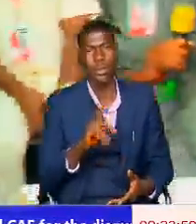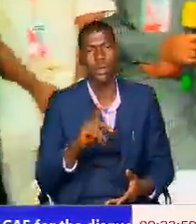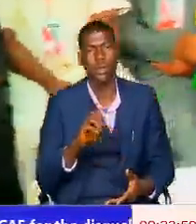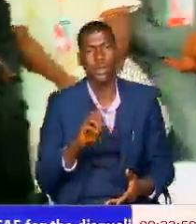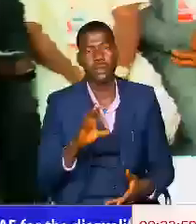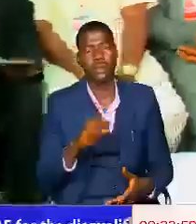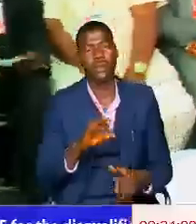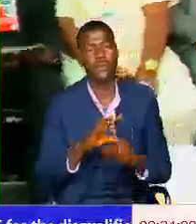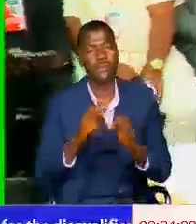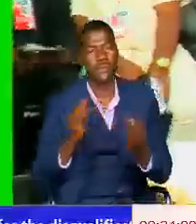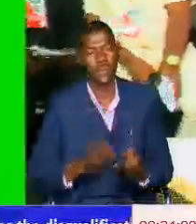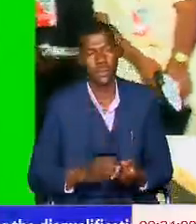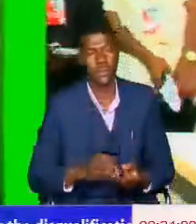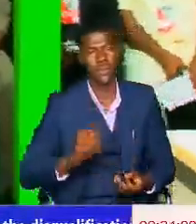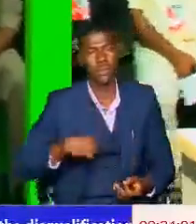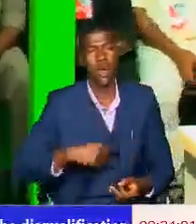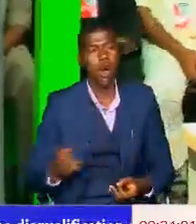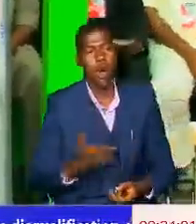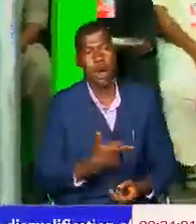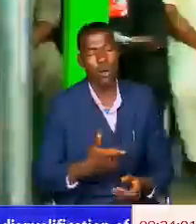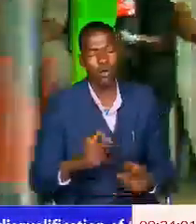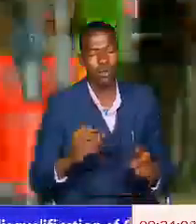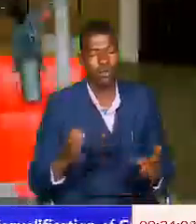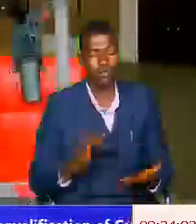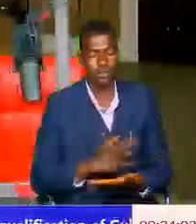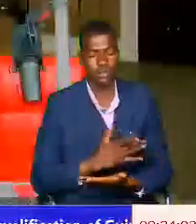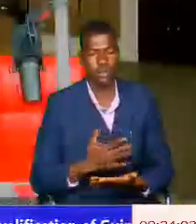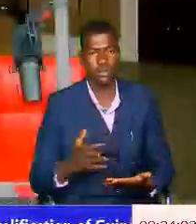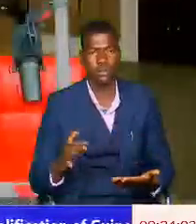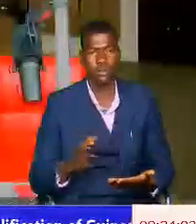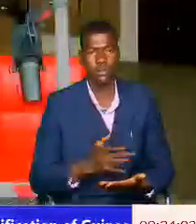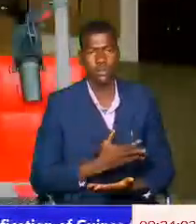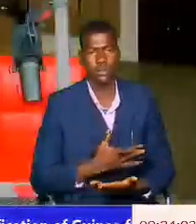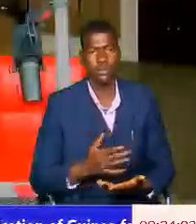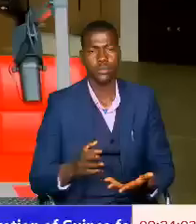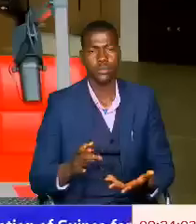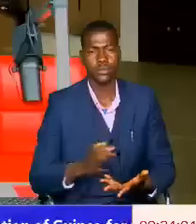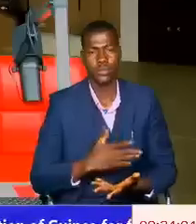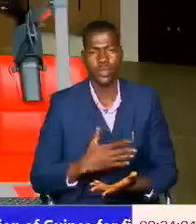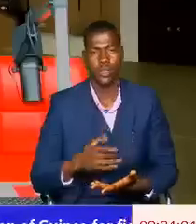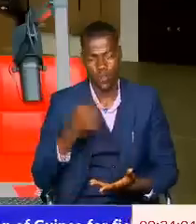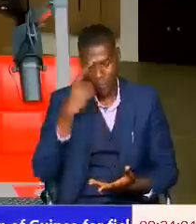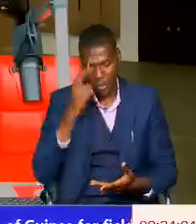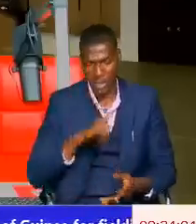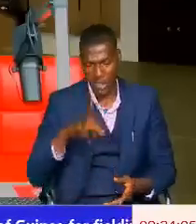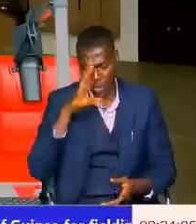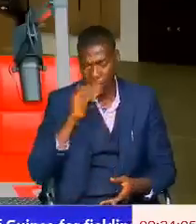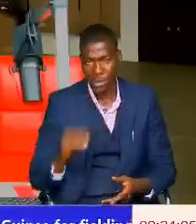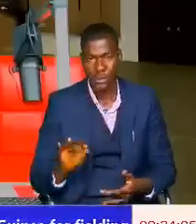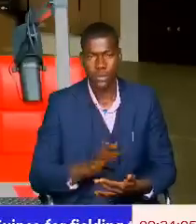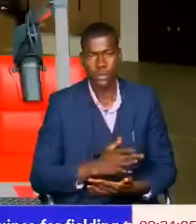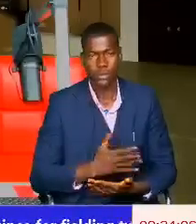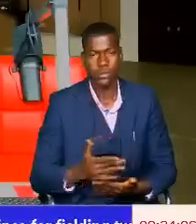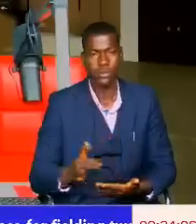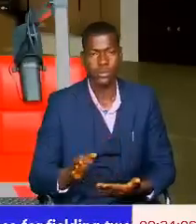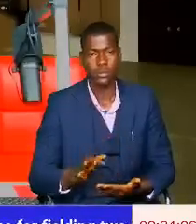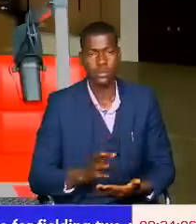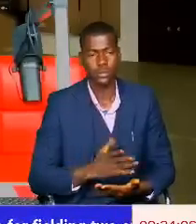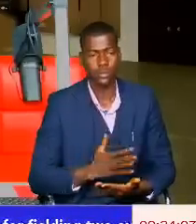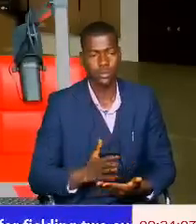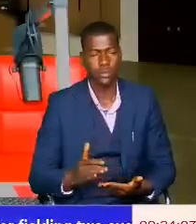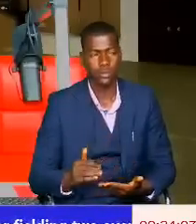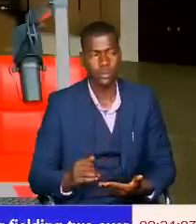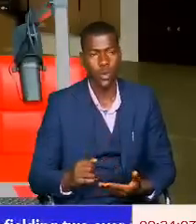be permanent. What the Lord has done for him, he shall be permanent. Permanent.